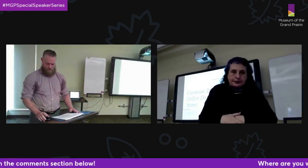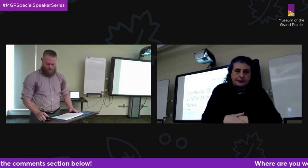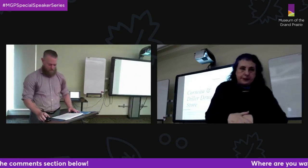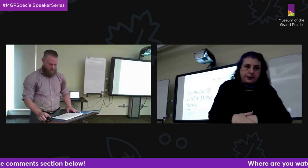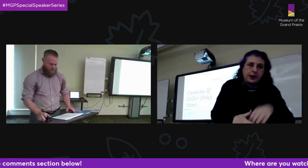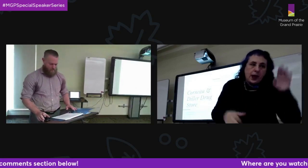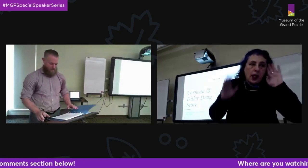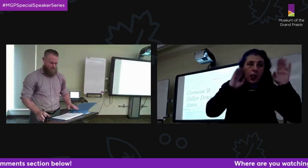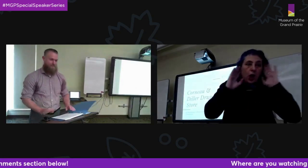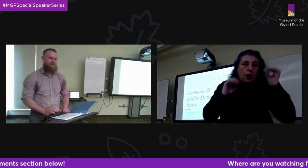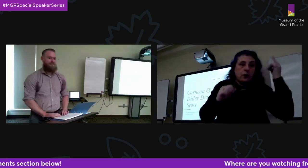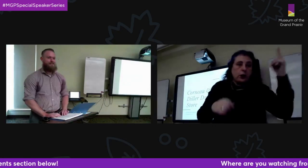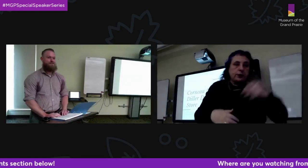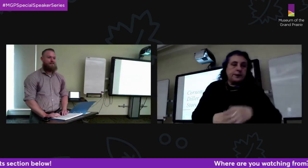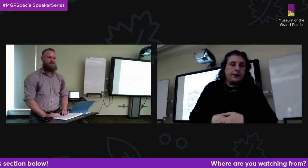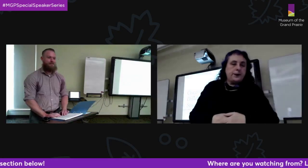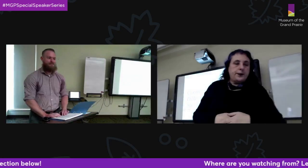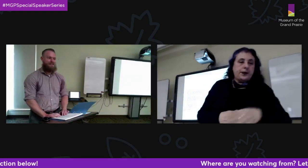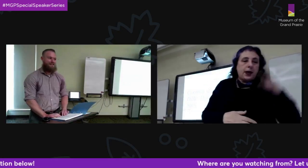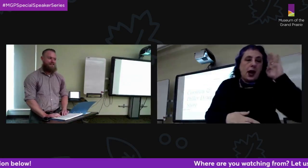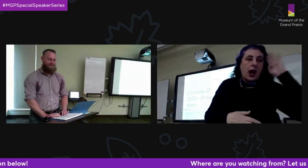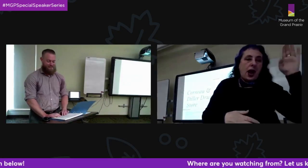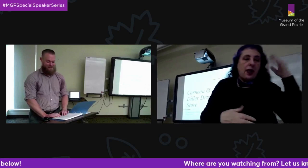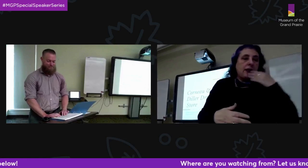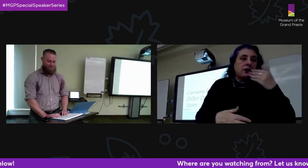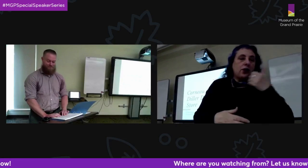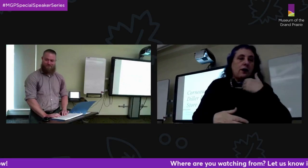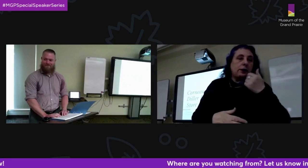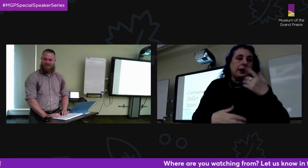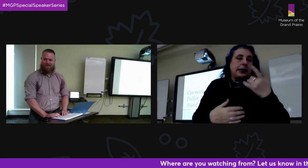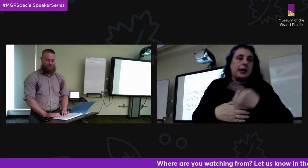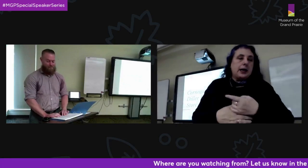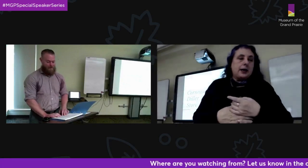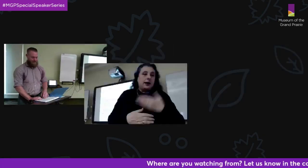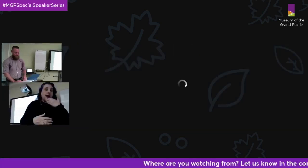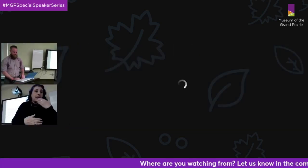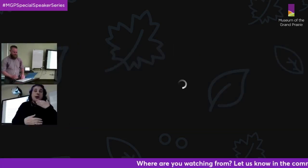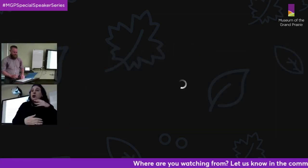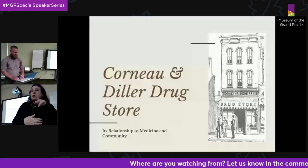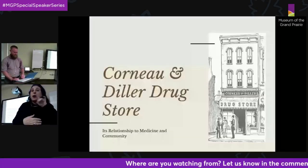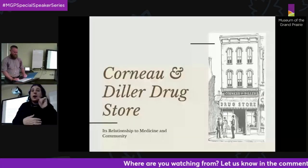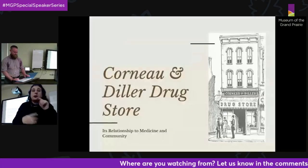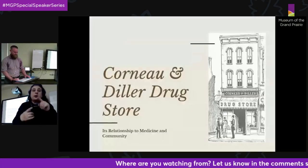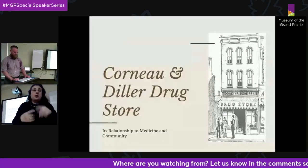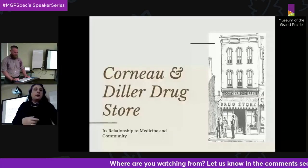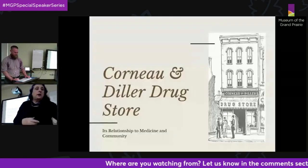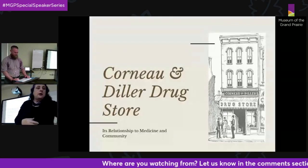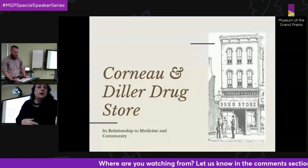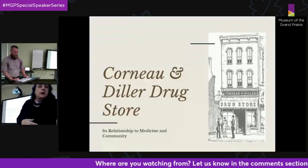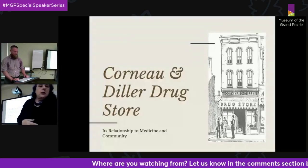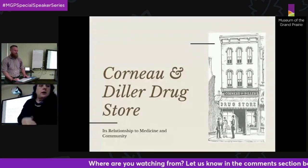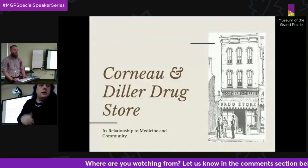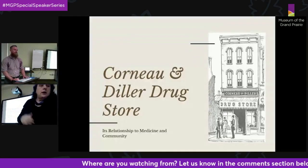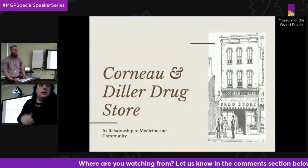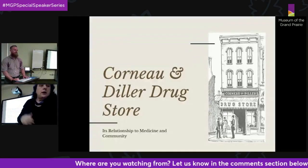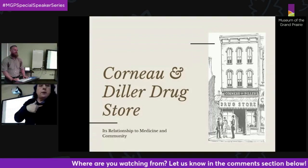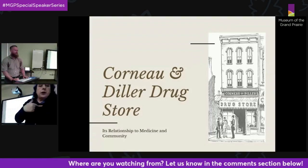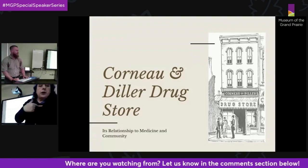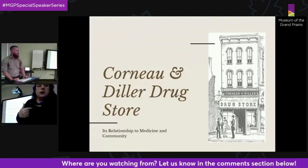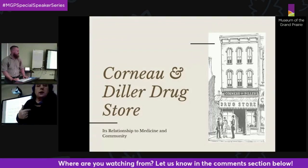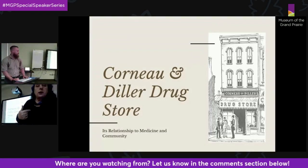hello everybody thanks for having me today um thank you for pat pat for uh inviting me here